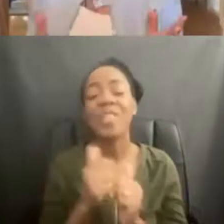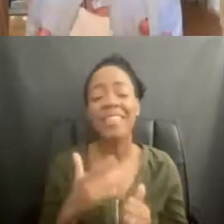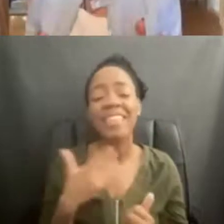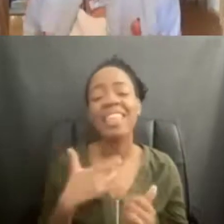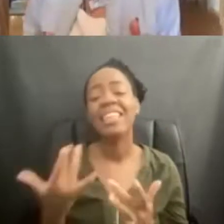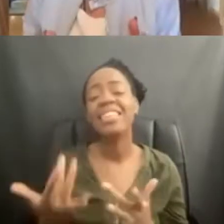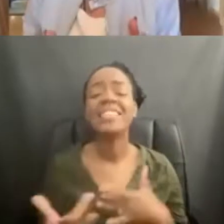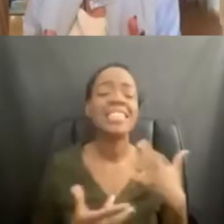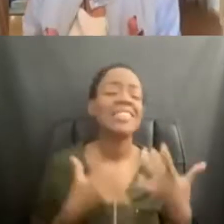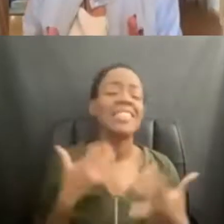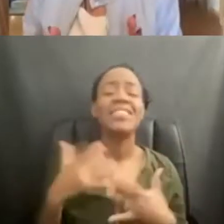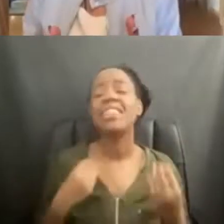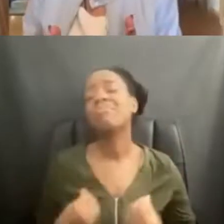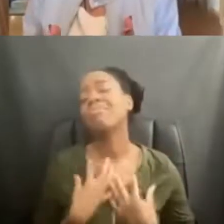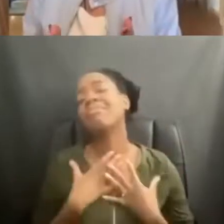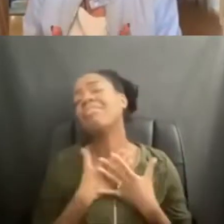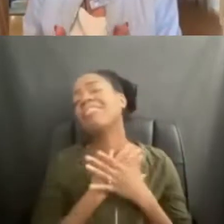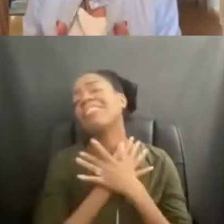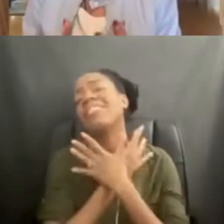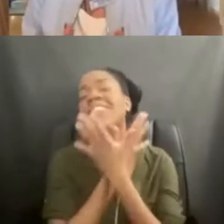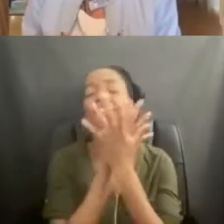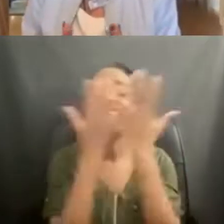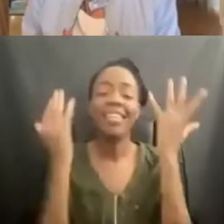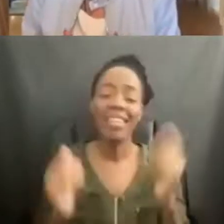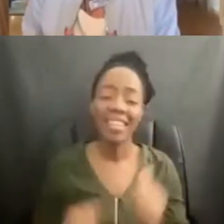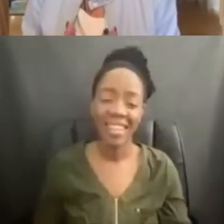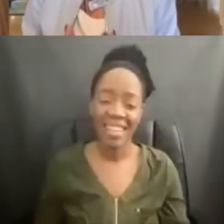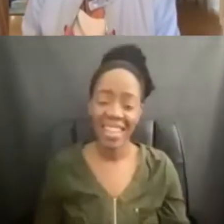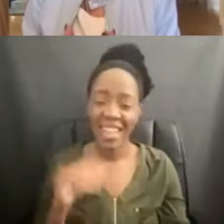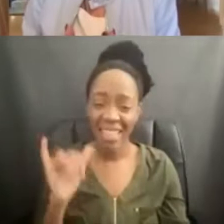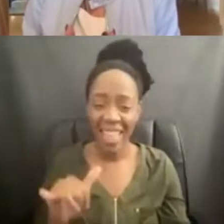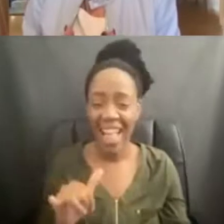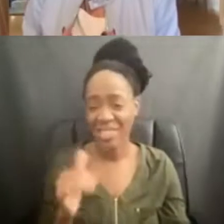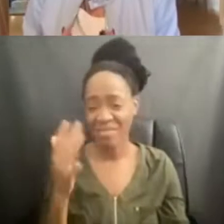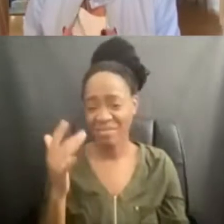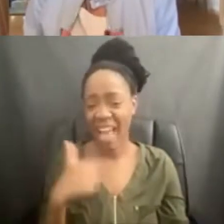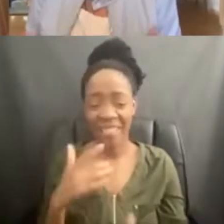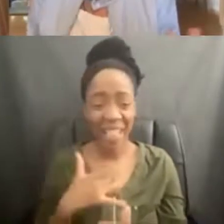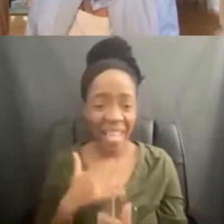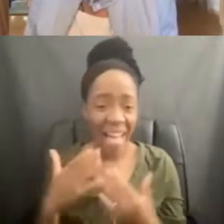feelings running through you. And so that makes me very happy. Otherwise,